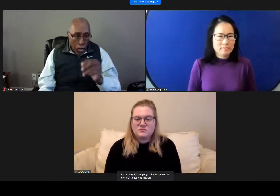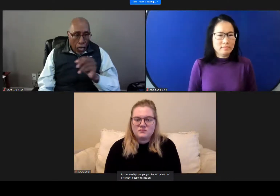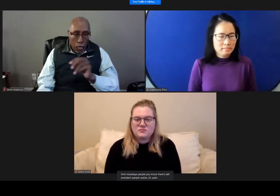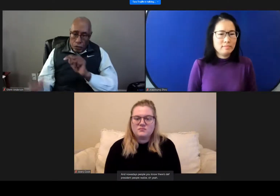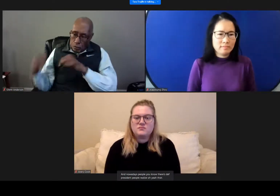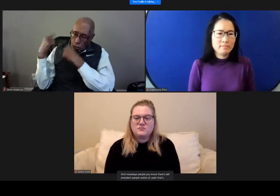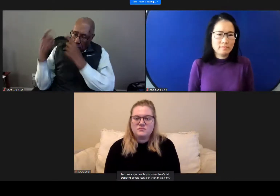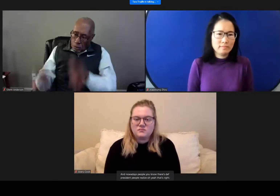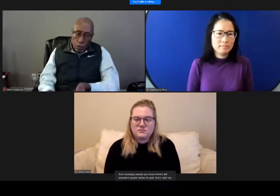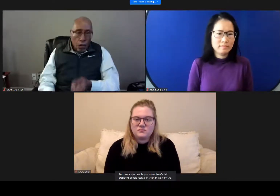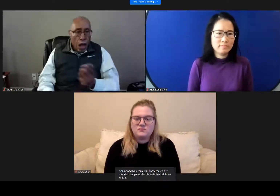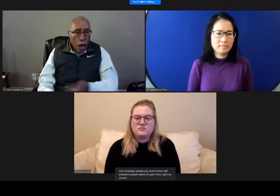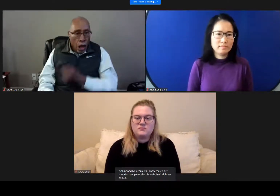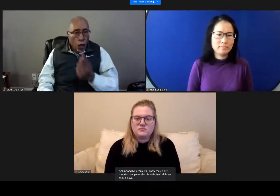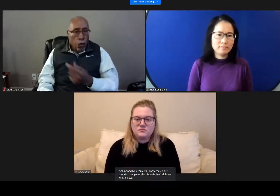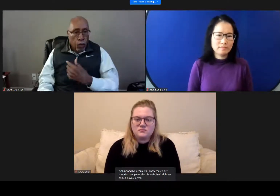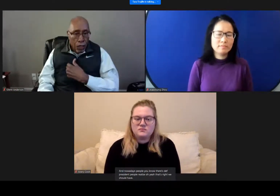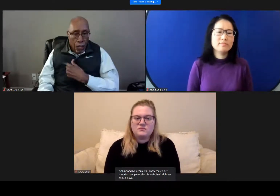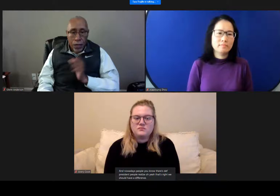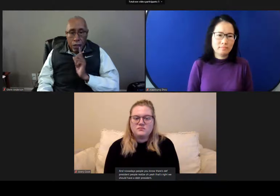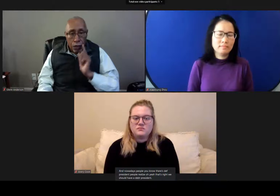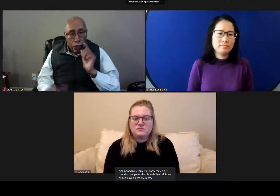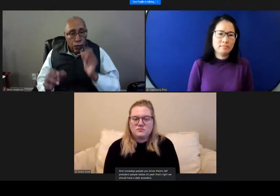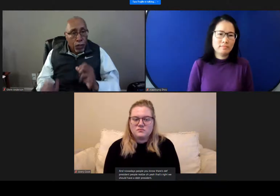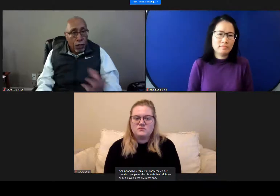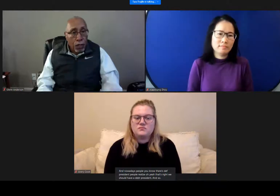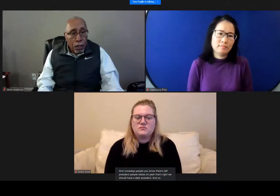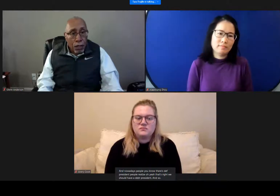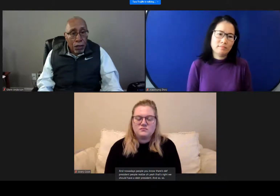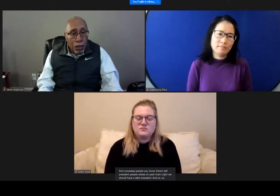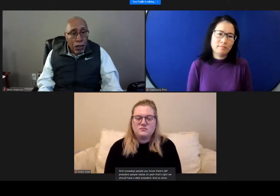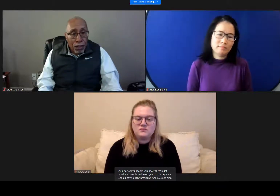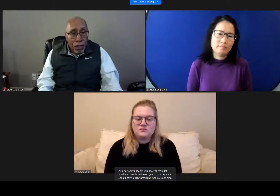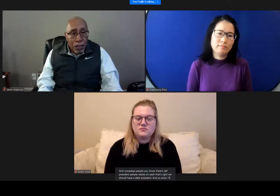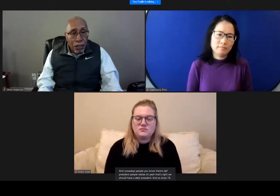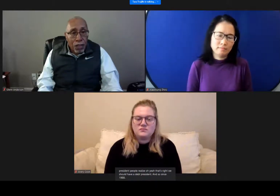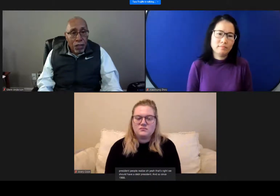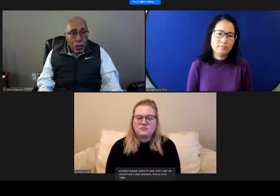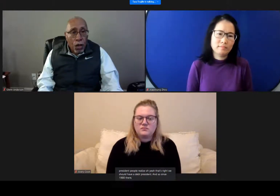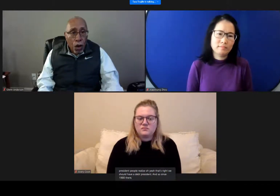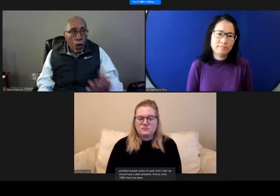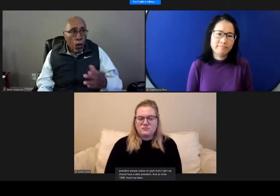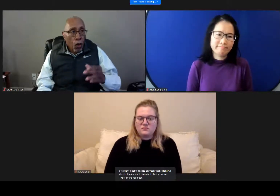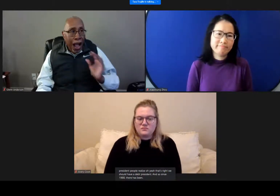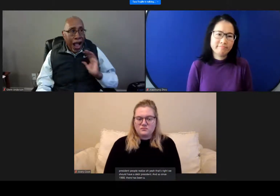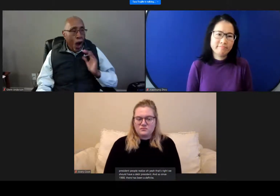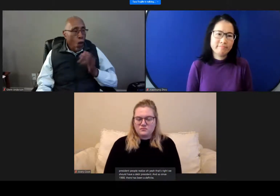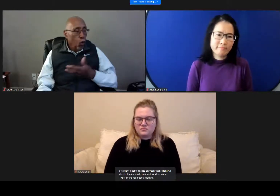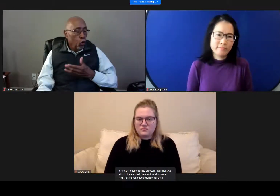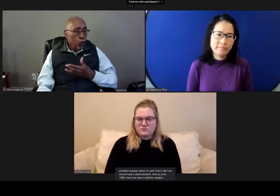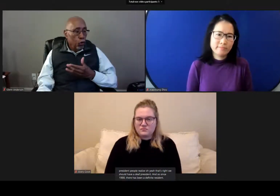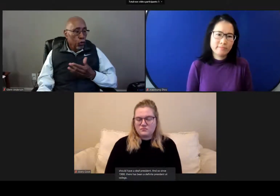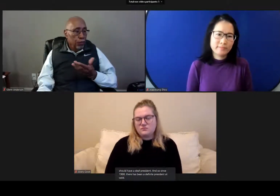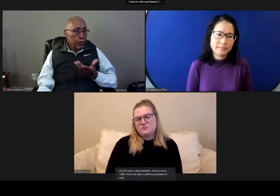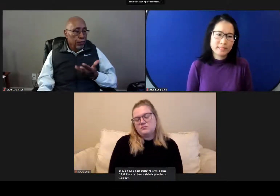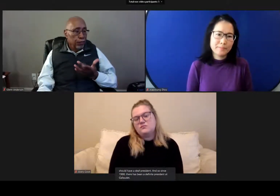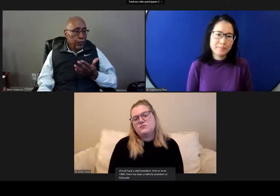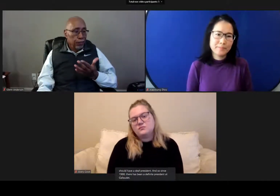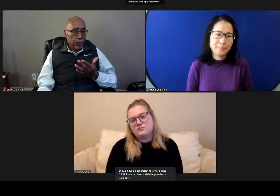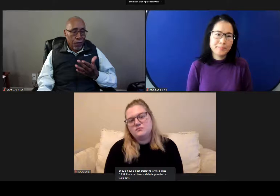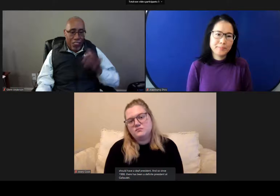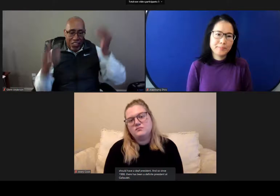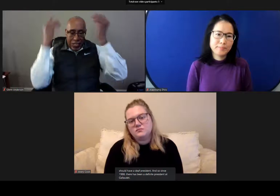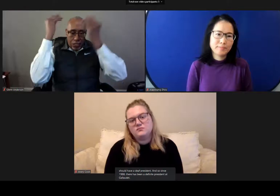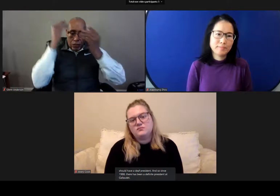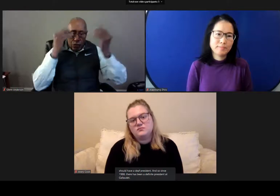yeah, that's right, we should have a deaf president. And so since 1988, there has been a deaf president at Gallaudet.